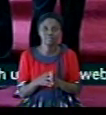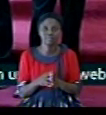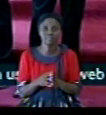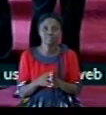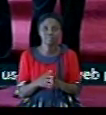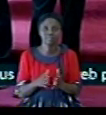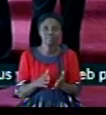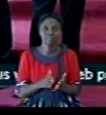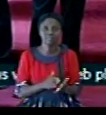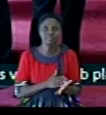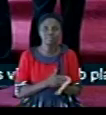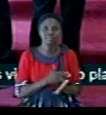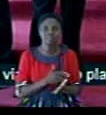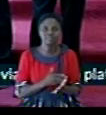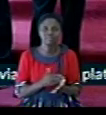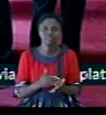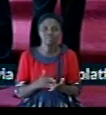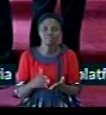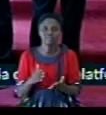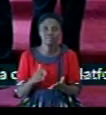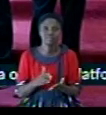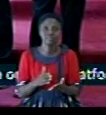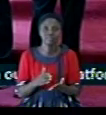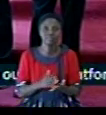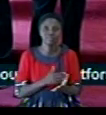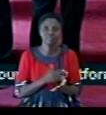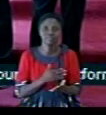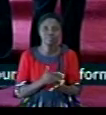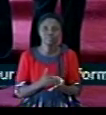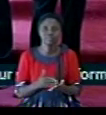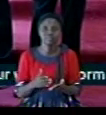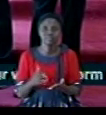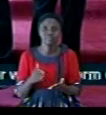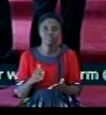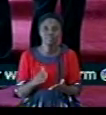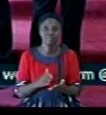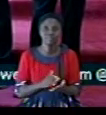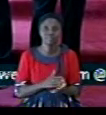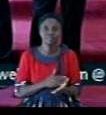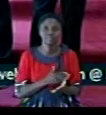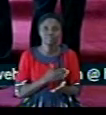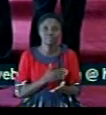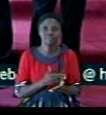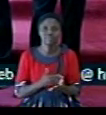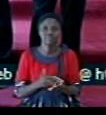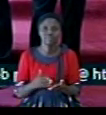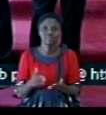Thank you.